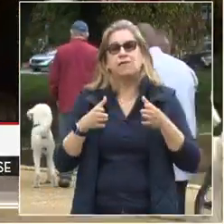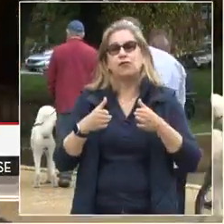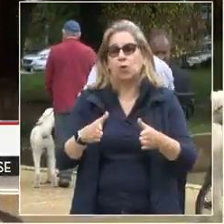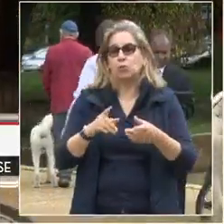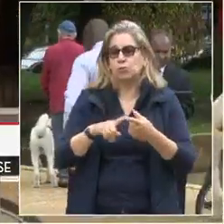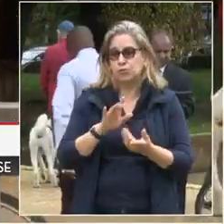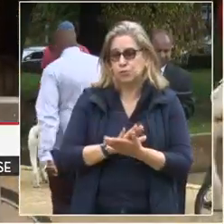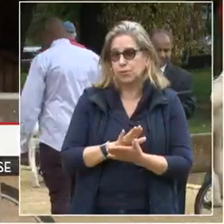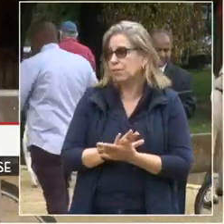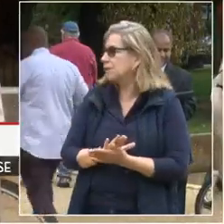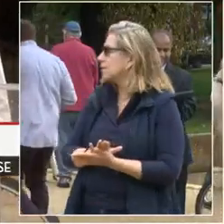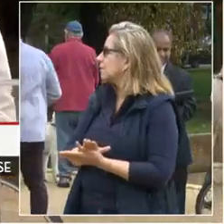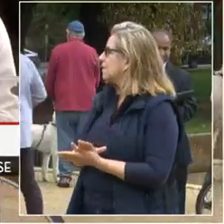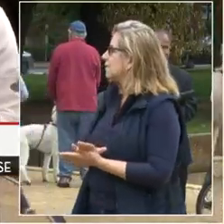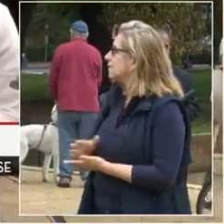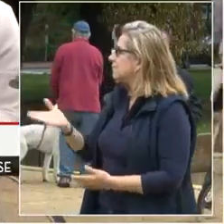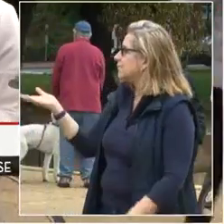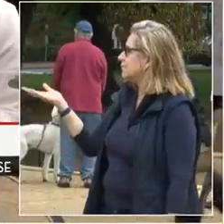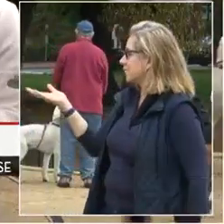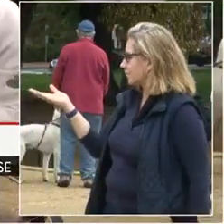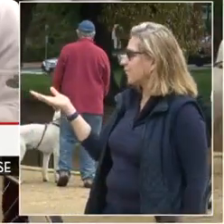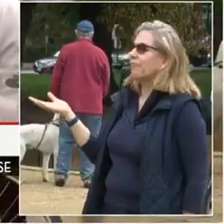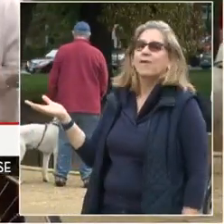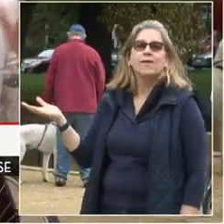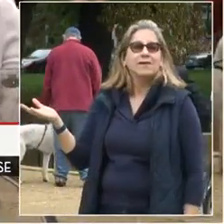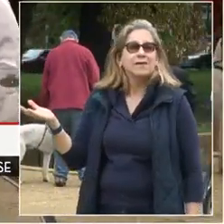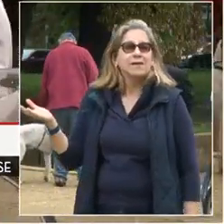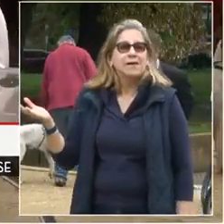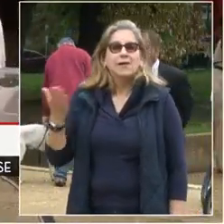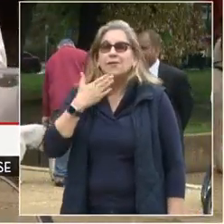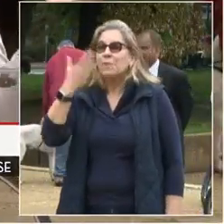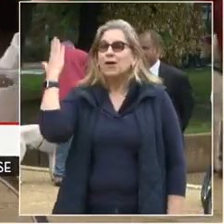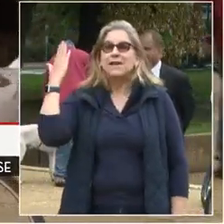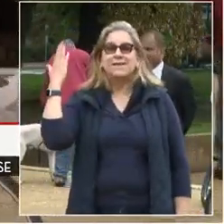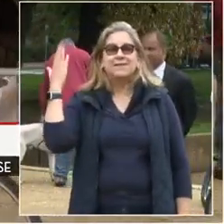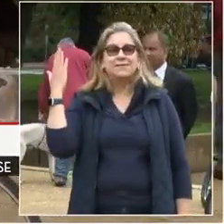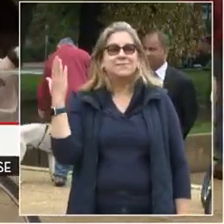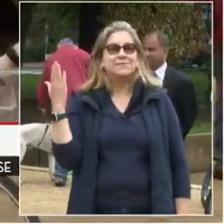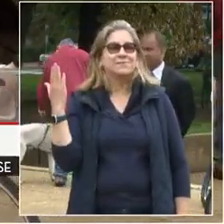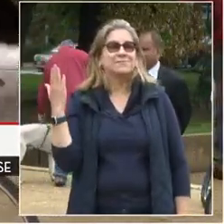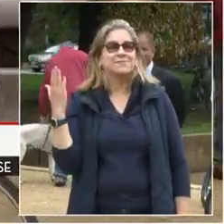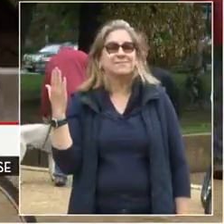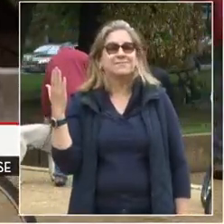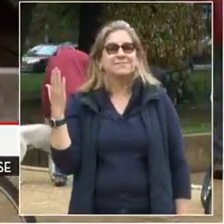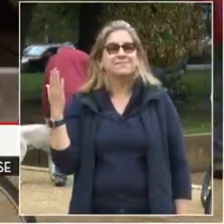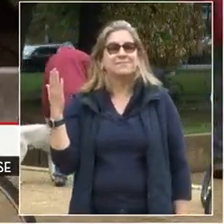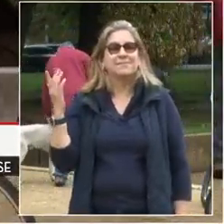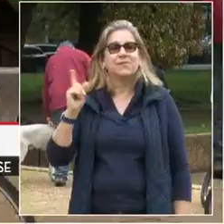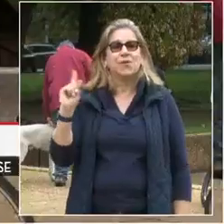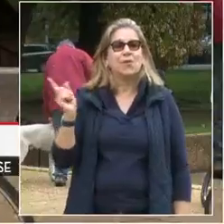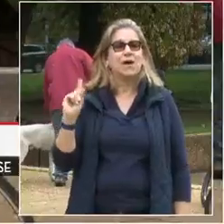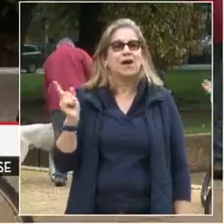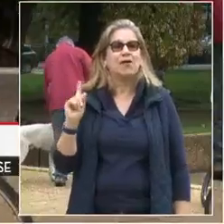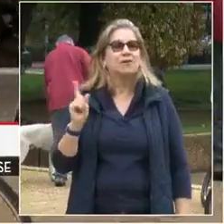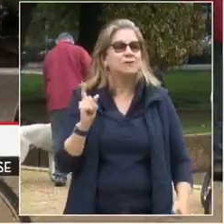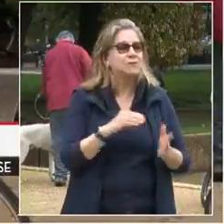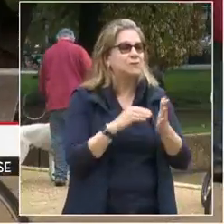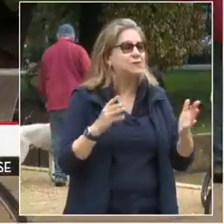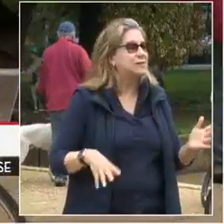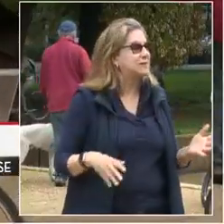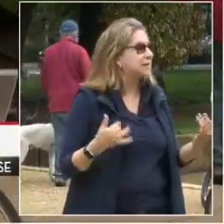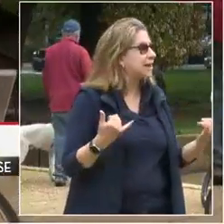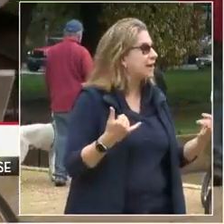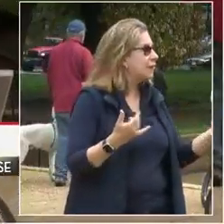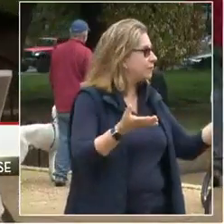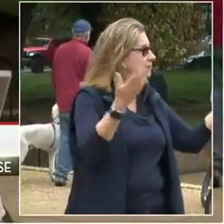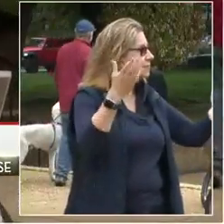Good morning, everybody, and thank you, Charles, for the introduction. So where are our students? Wave your arms. Let me see you.